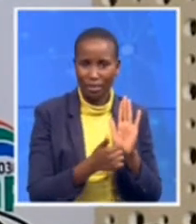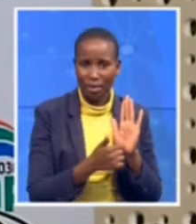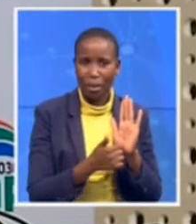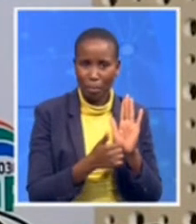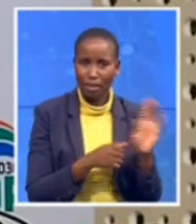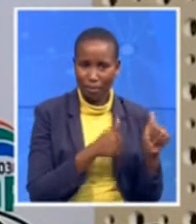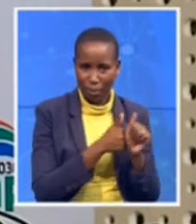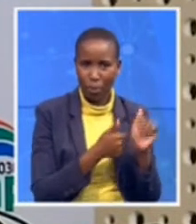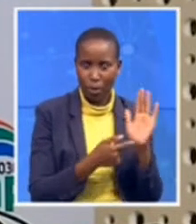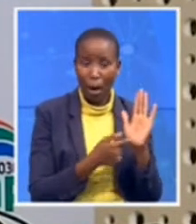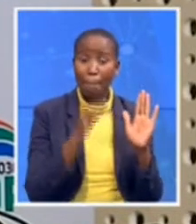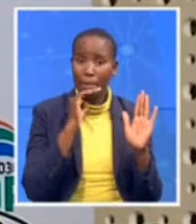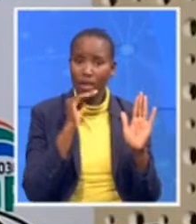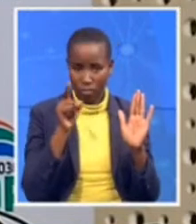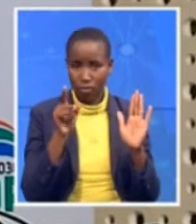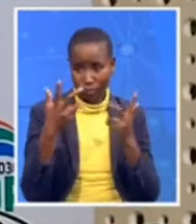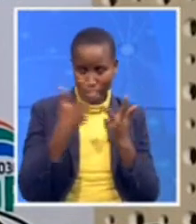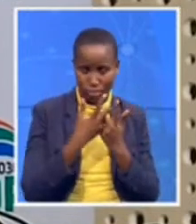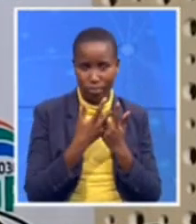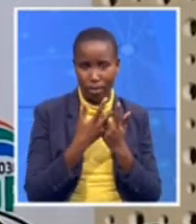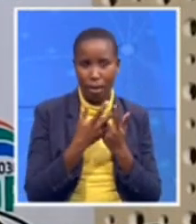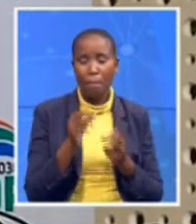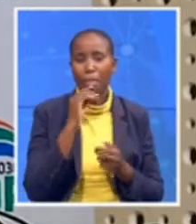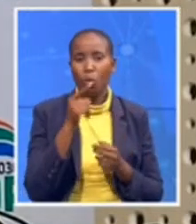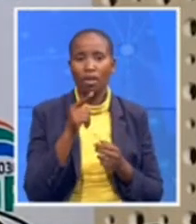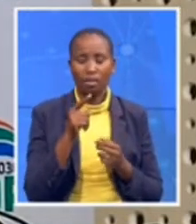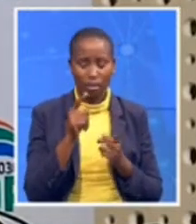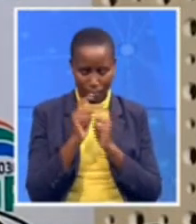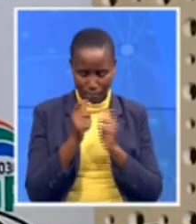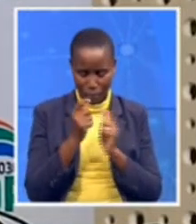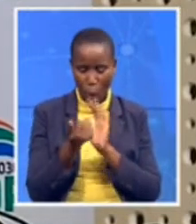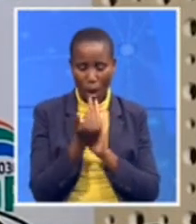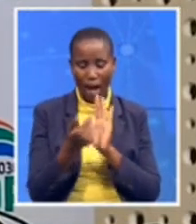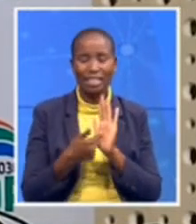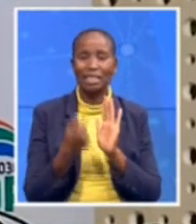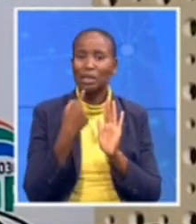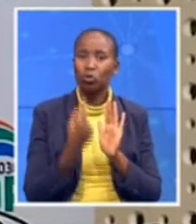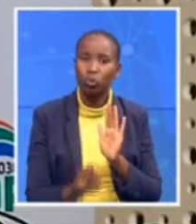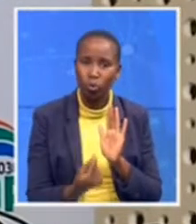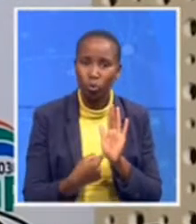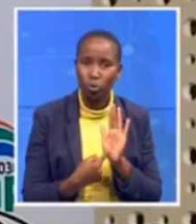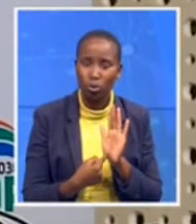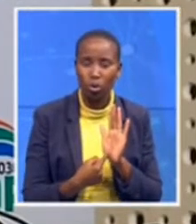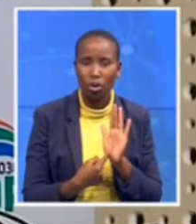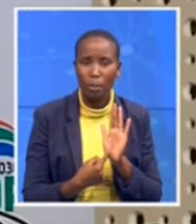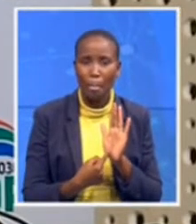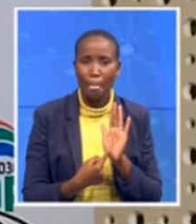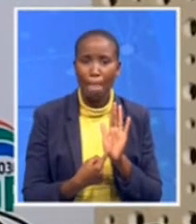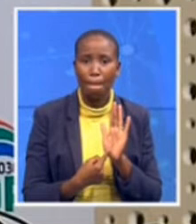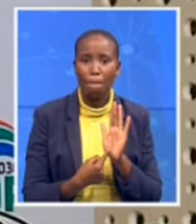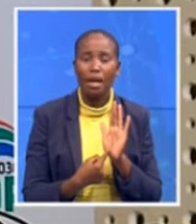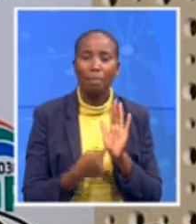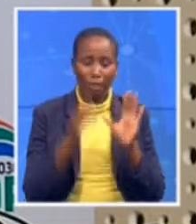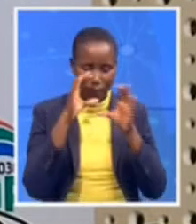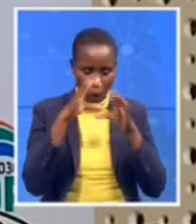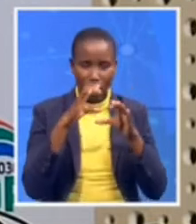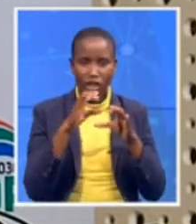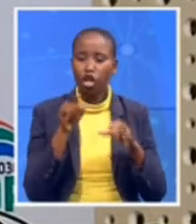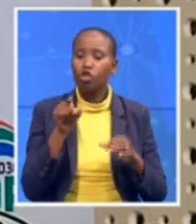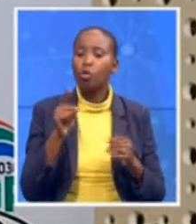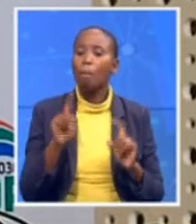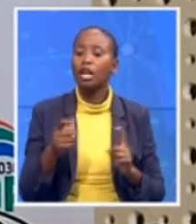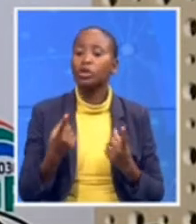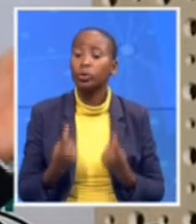what the Amendment Act does, it has rather extensive provisions that speak to what you need to do as a distributor of adult